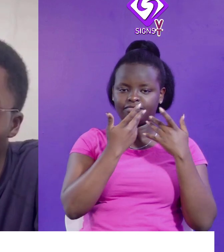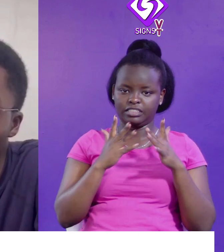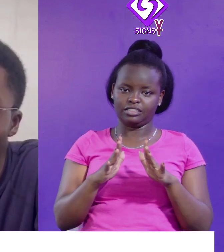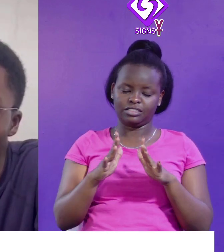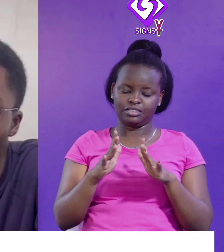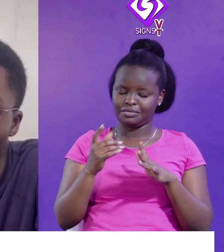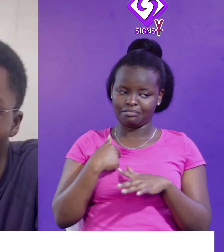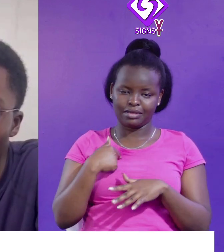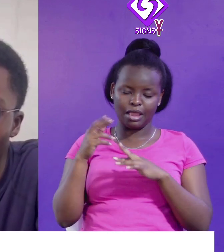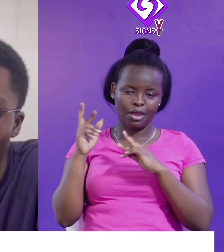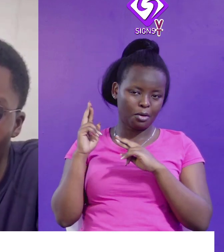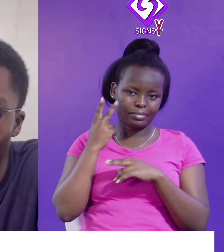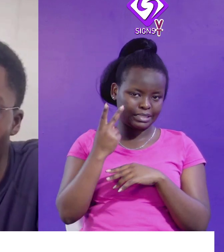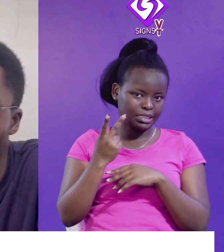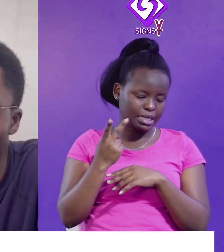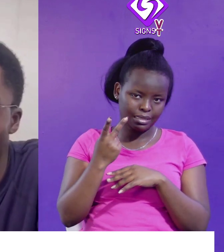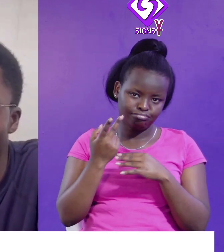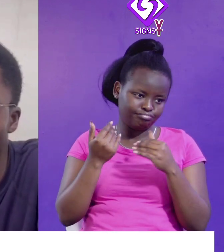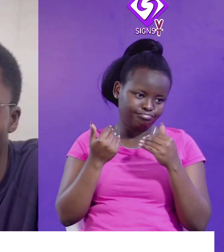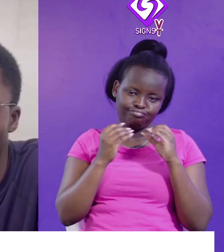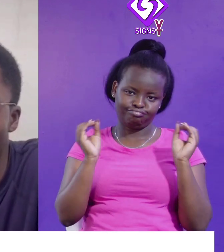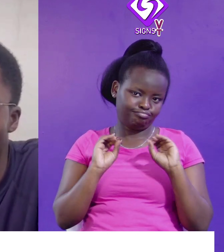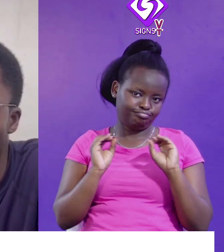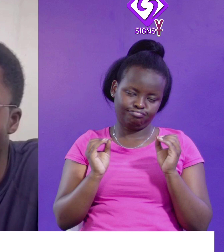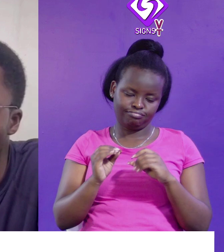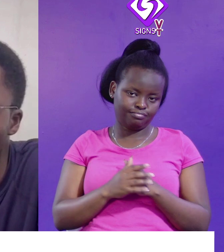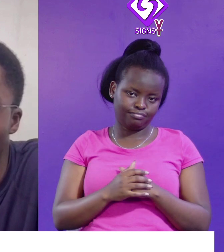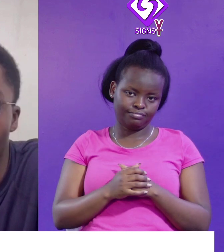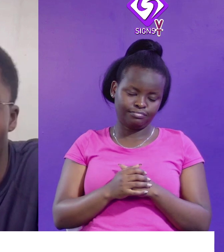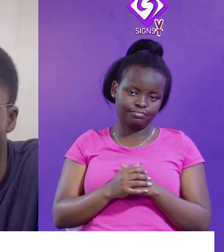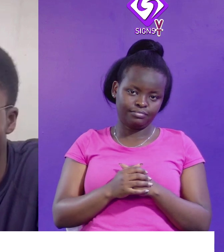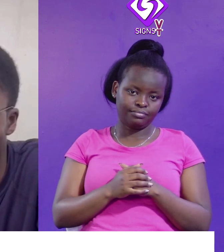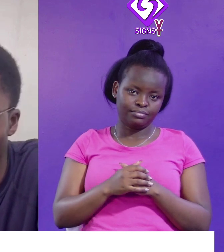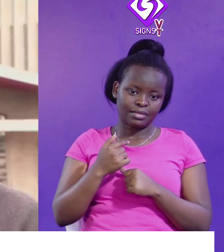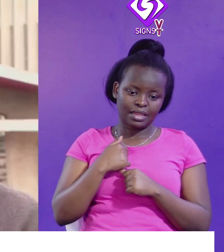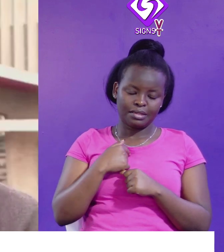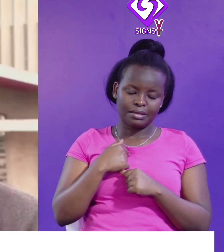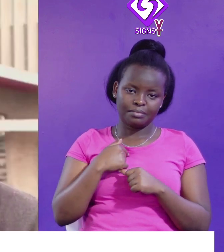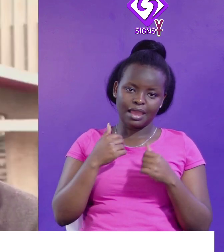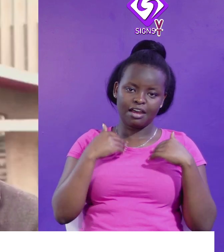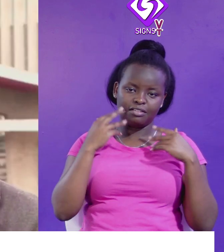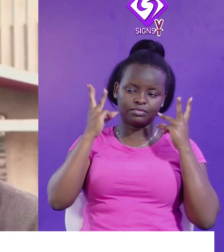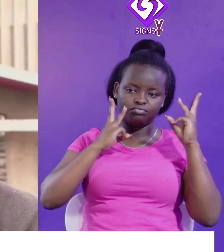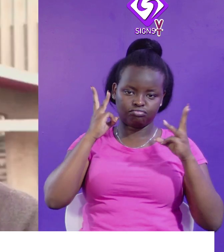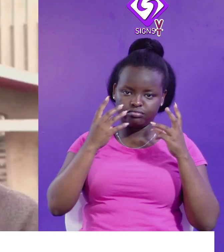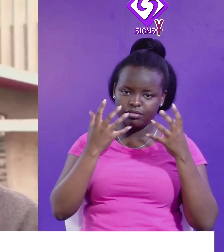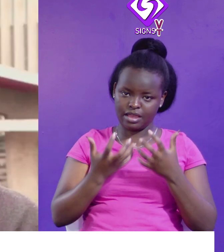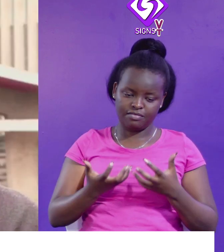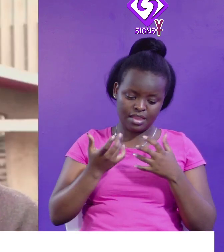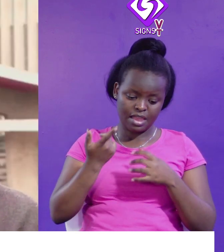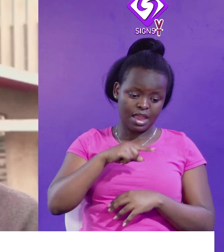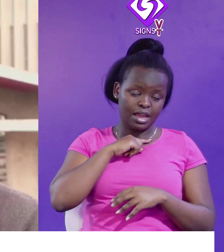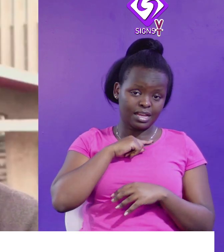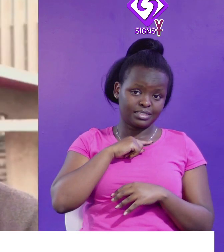sioni matarajio yoyote ya kuwa mgomo utakwisha hivi karibuni, na linanitia wasiwasi sana. We as comrades, we are currently